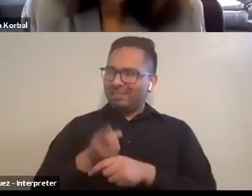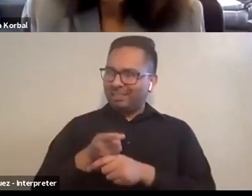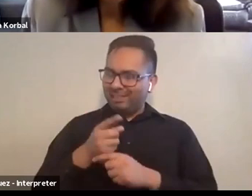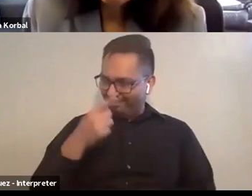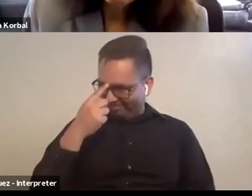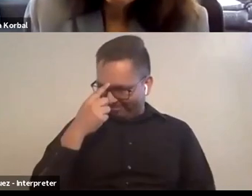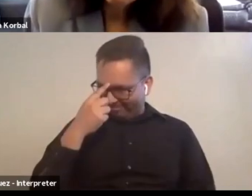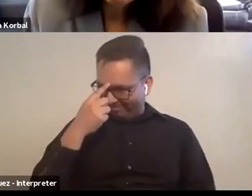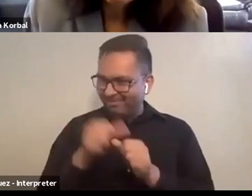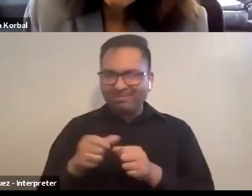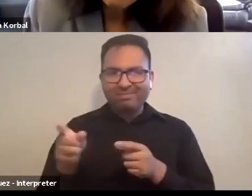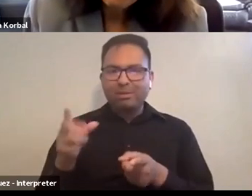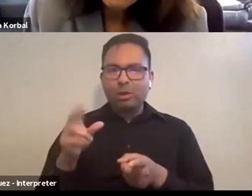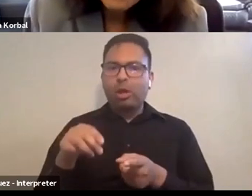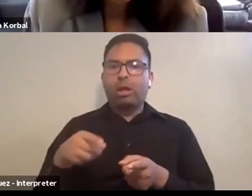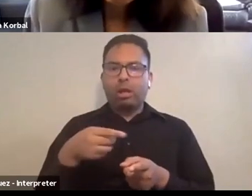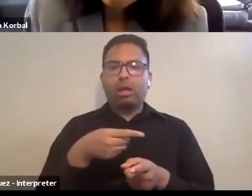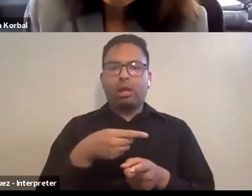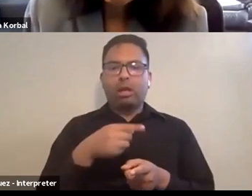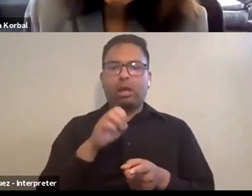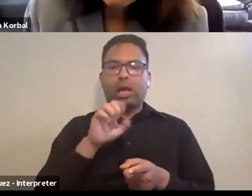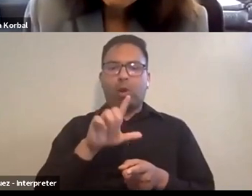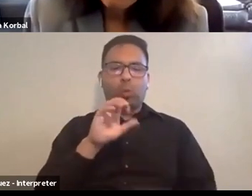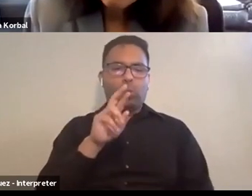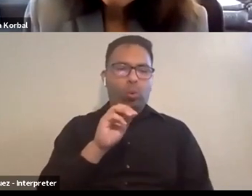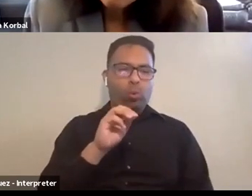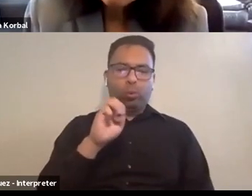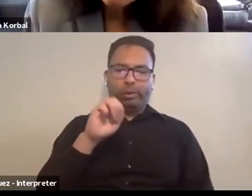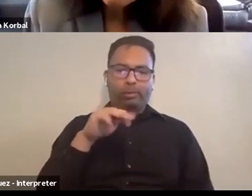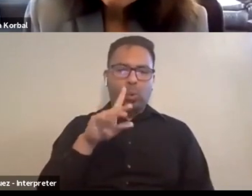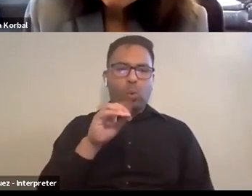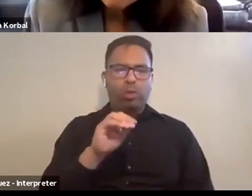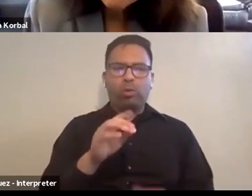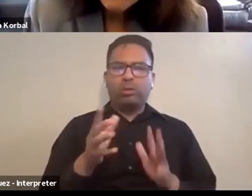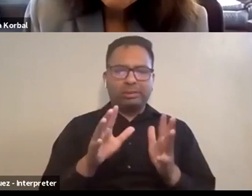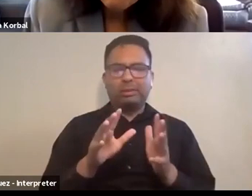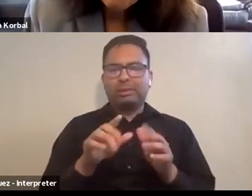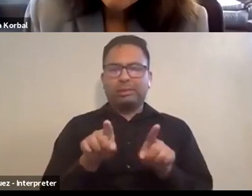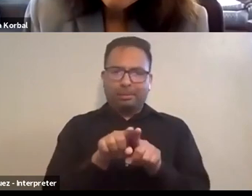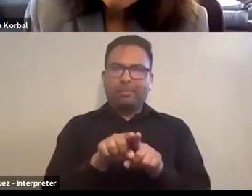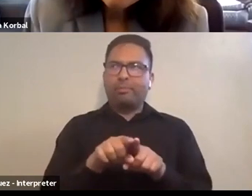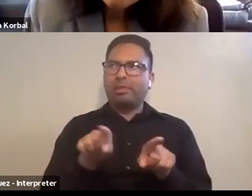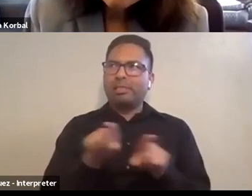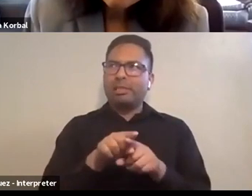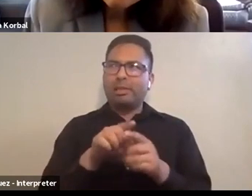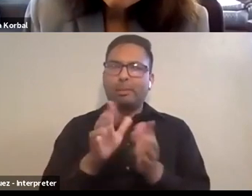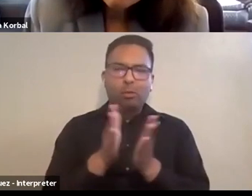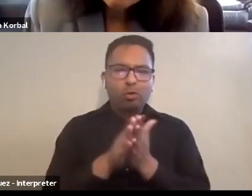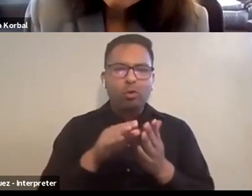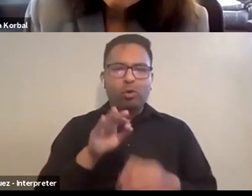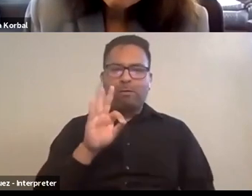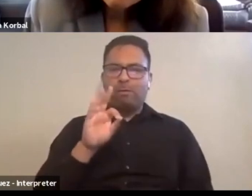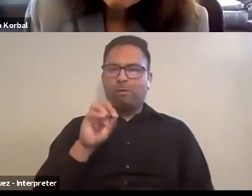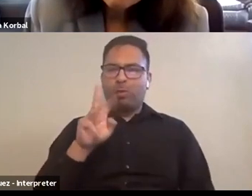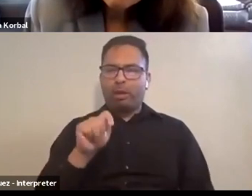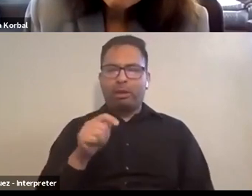modeled on El Cordon Plumado, yes. And it has the same kind of book format. And if everything is in English and Spanish,